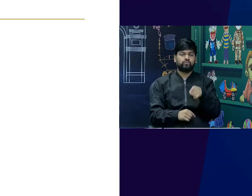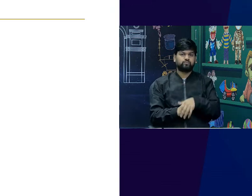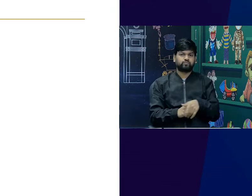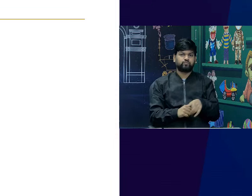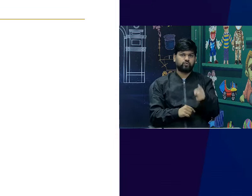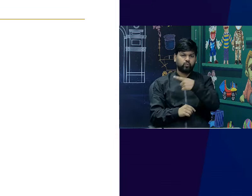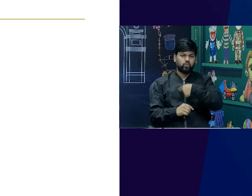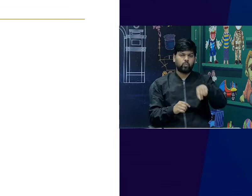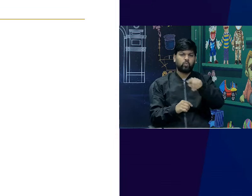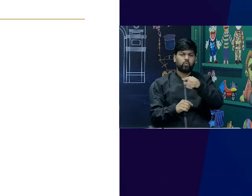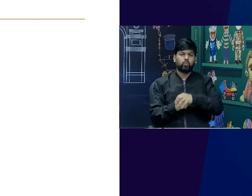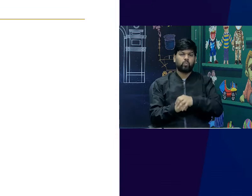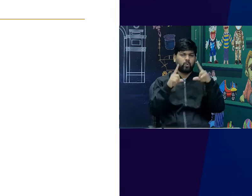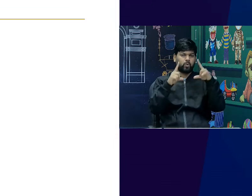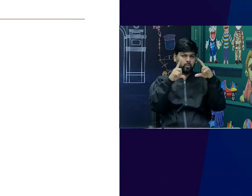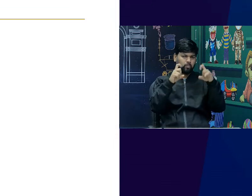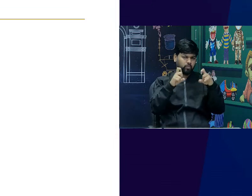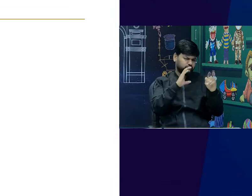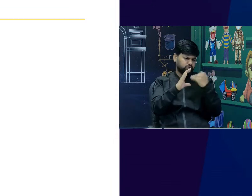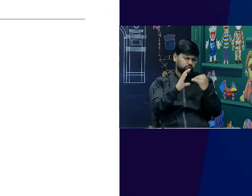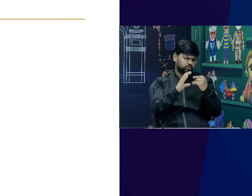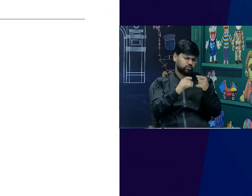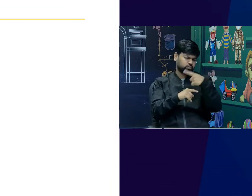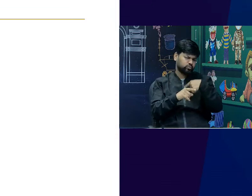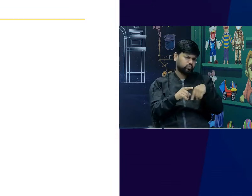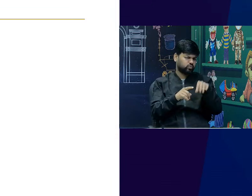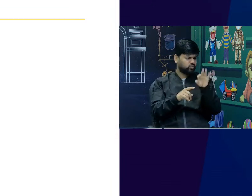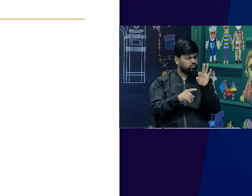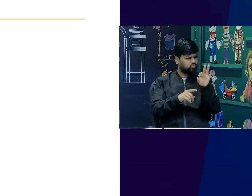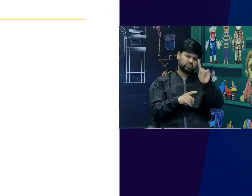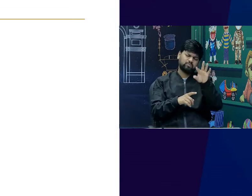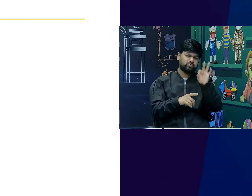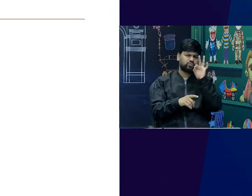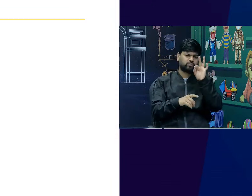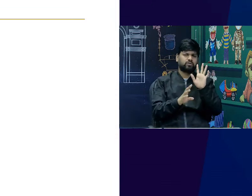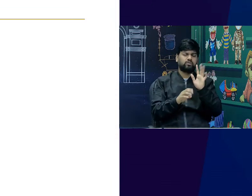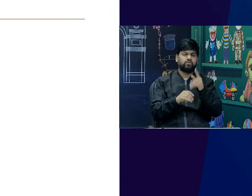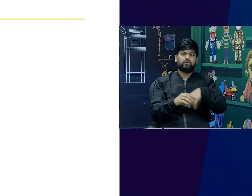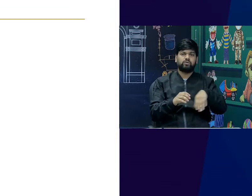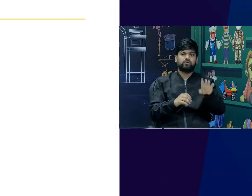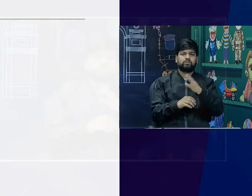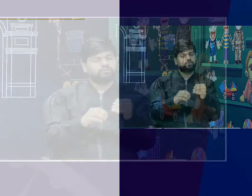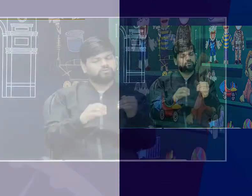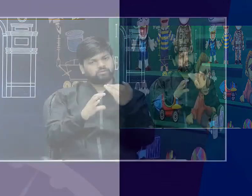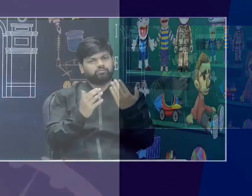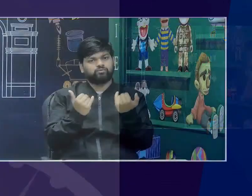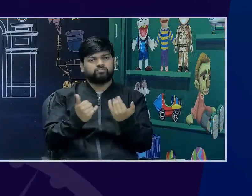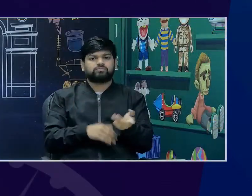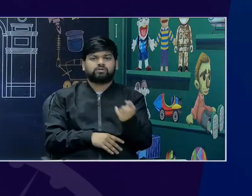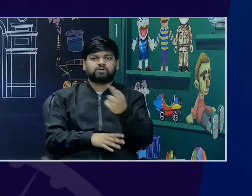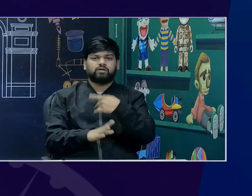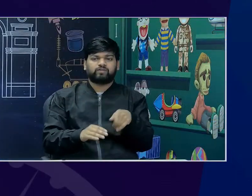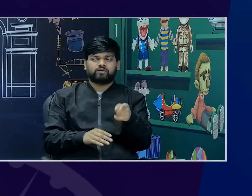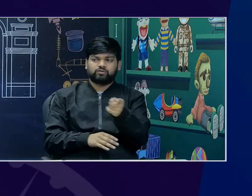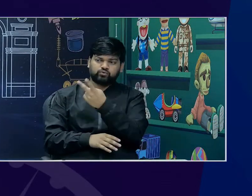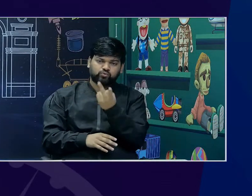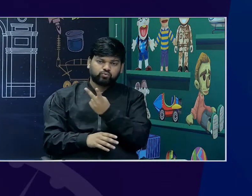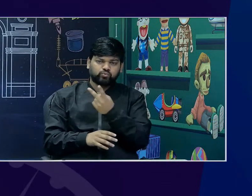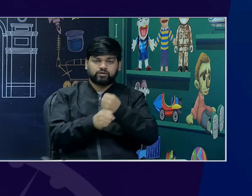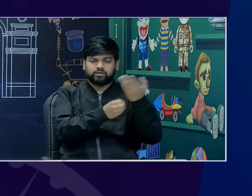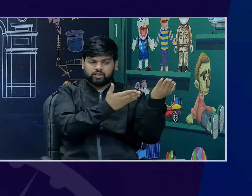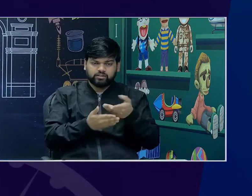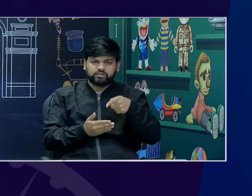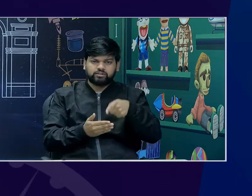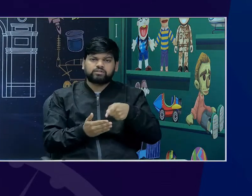is completely optional, but if you share it, we'll be more than happy. So once again, a word of thanks to both our guests who have been a part of